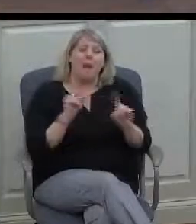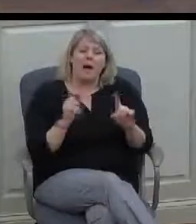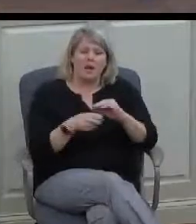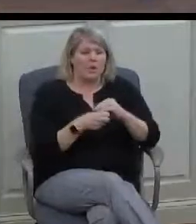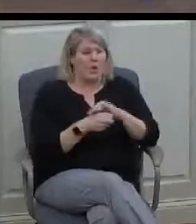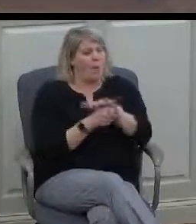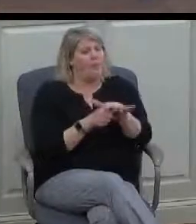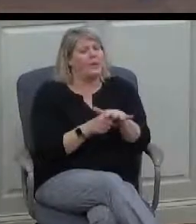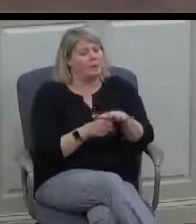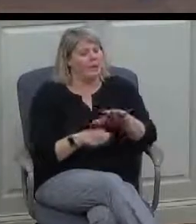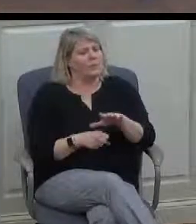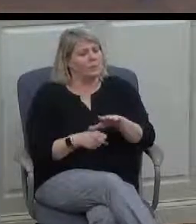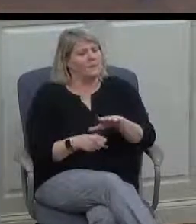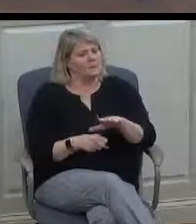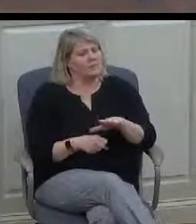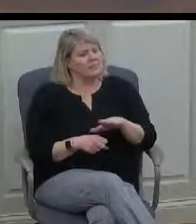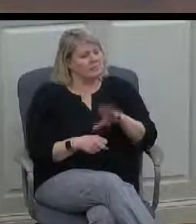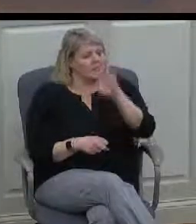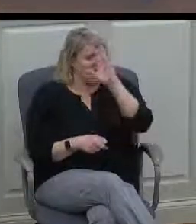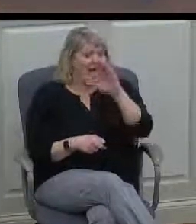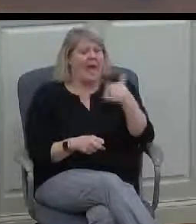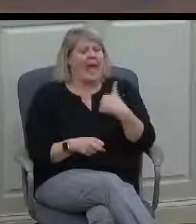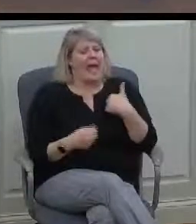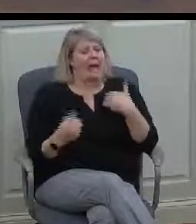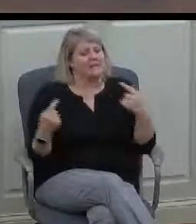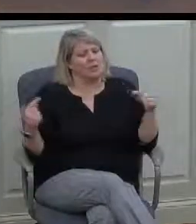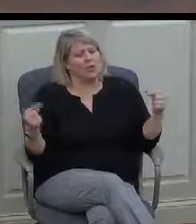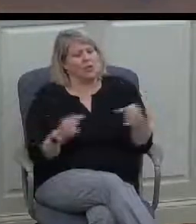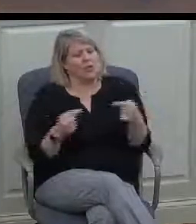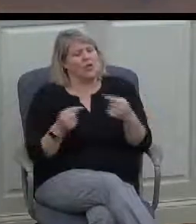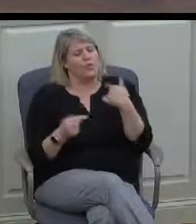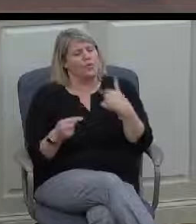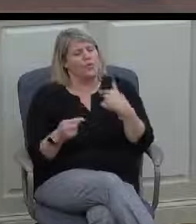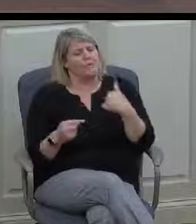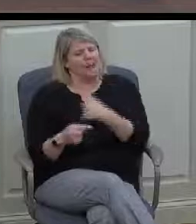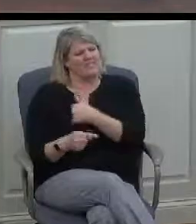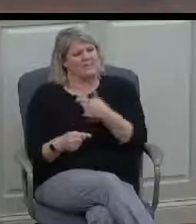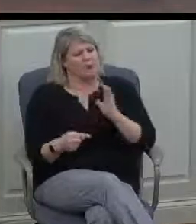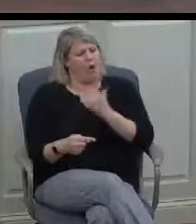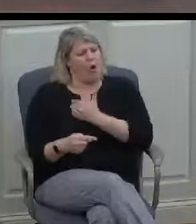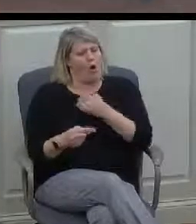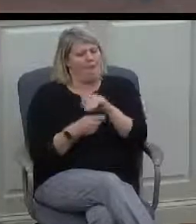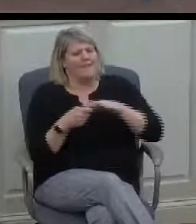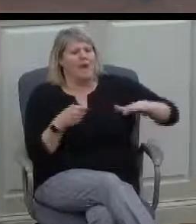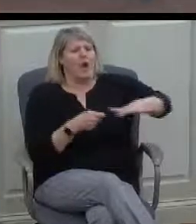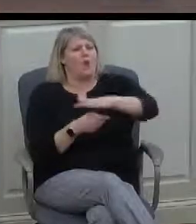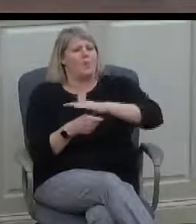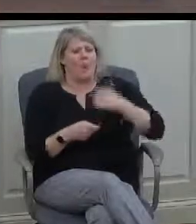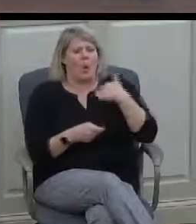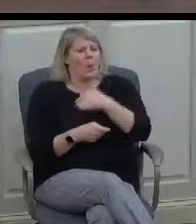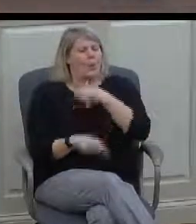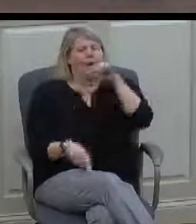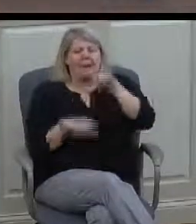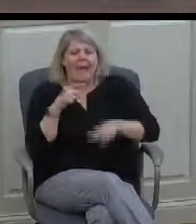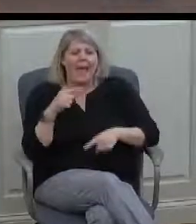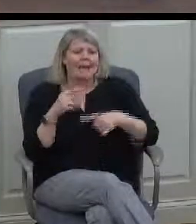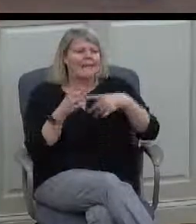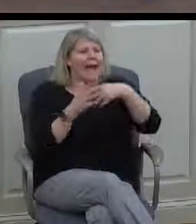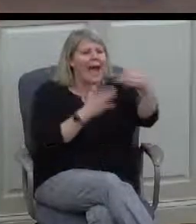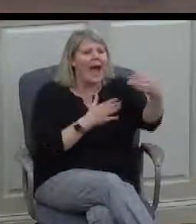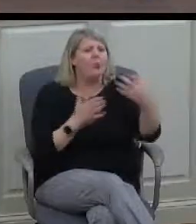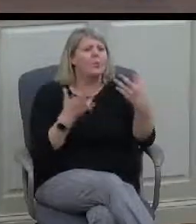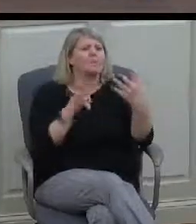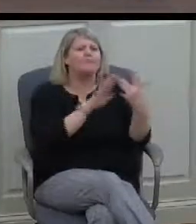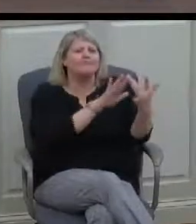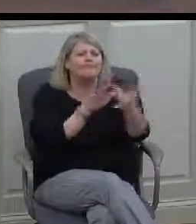has hurt this environment for policing, really, for us to get out and be more in